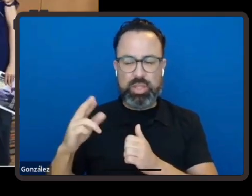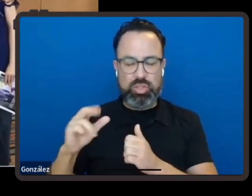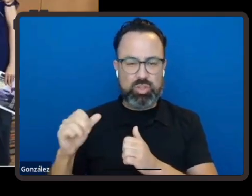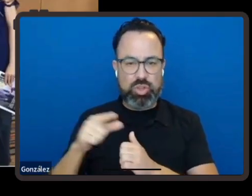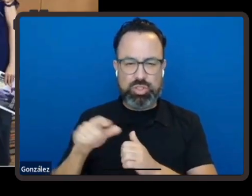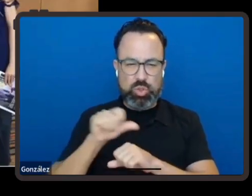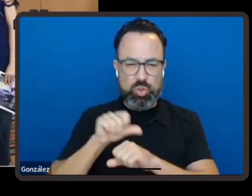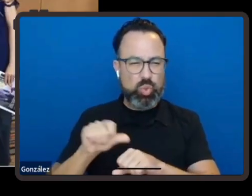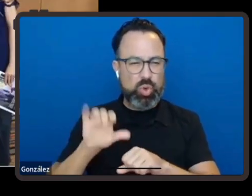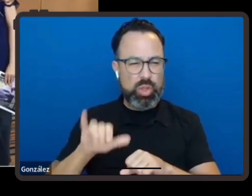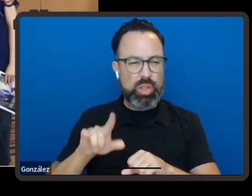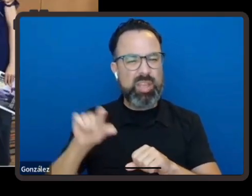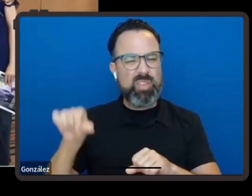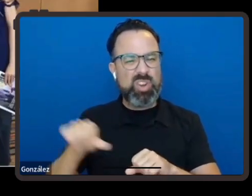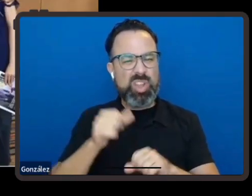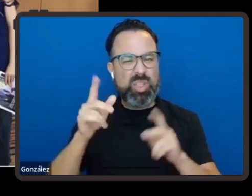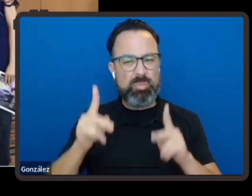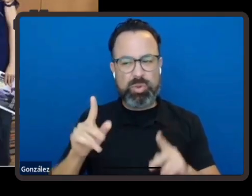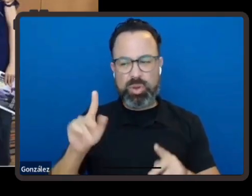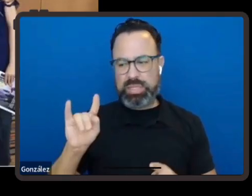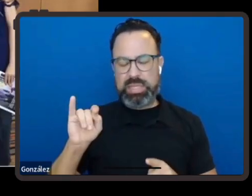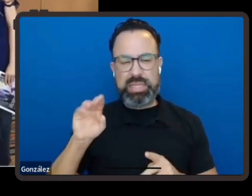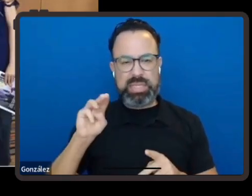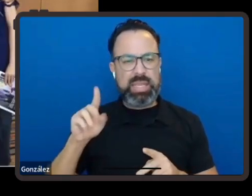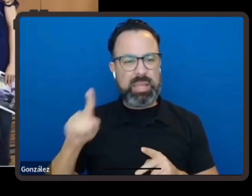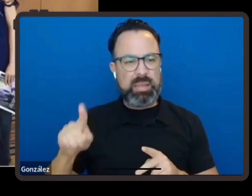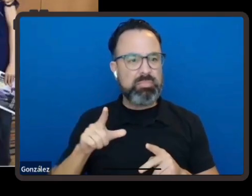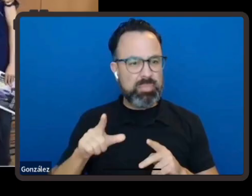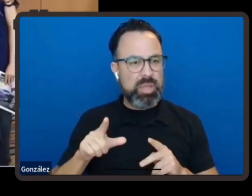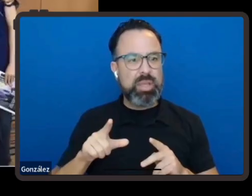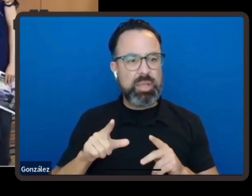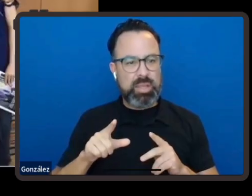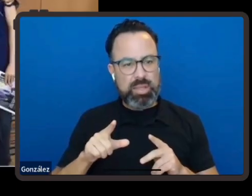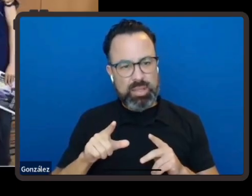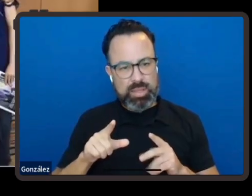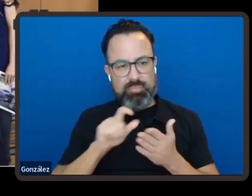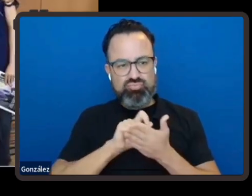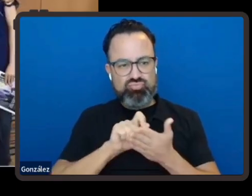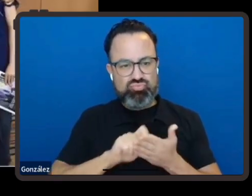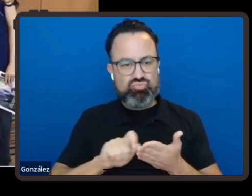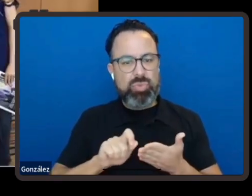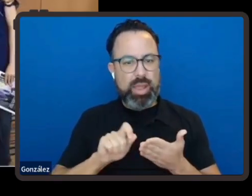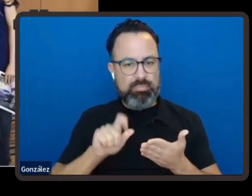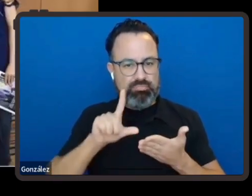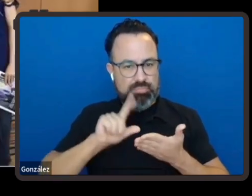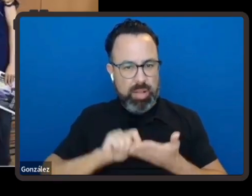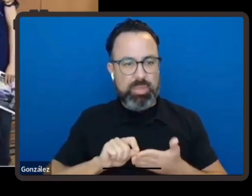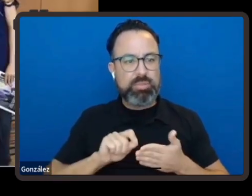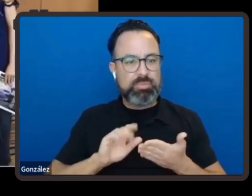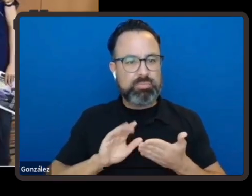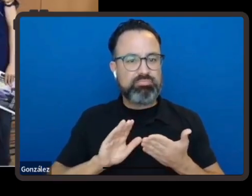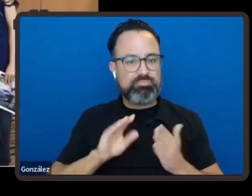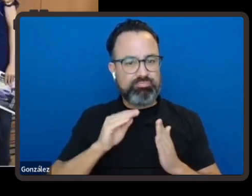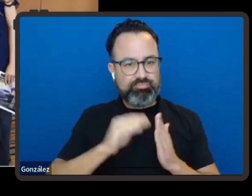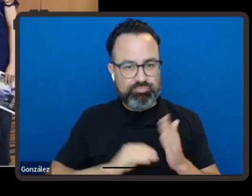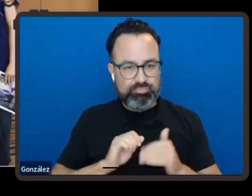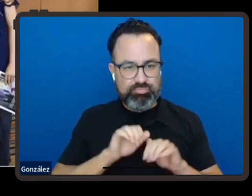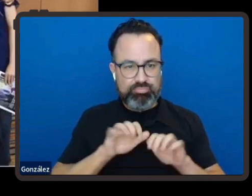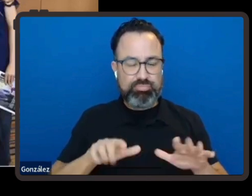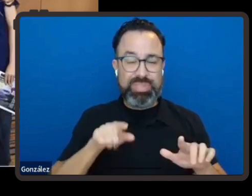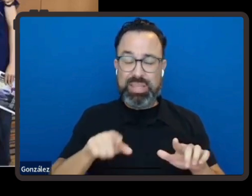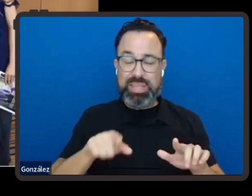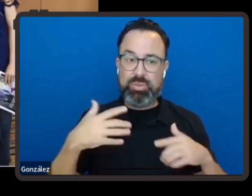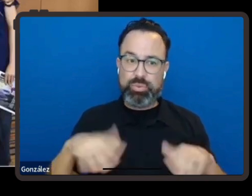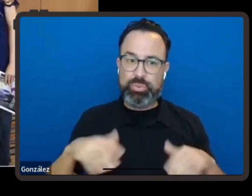some good papers and is certainly knowledgeable on this. So this is another huge area. And again, I'm not going to be